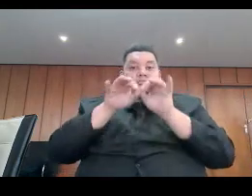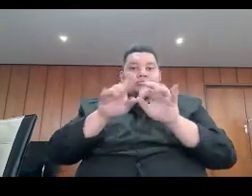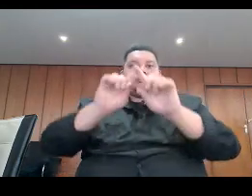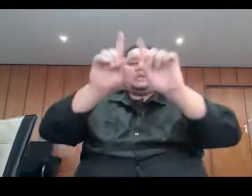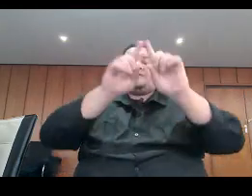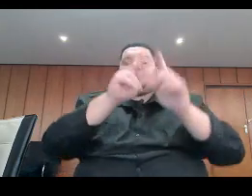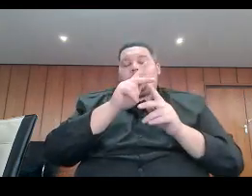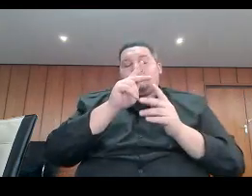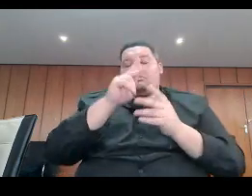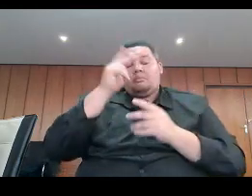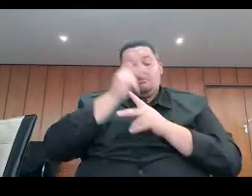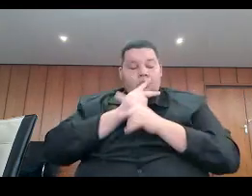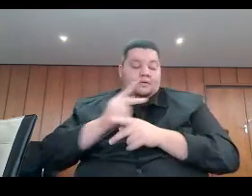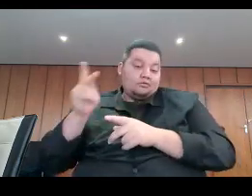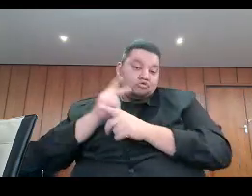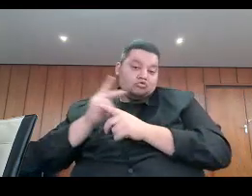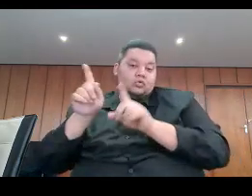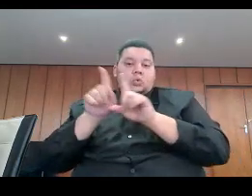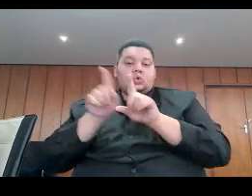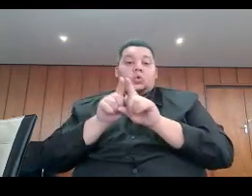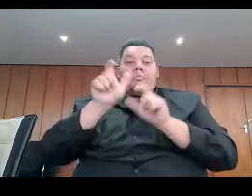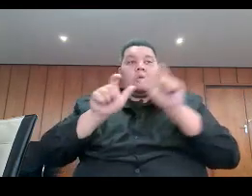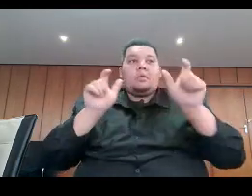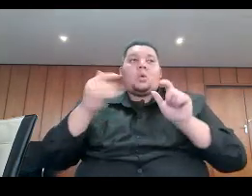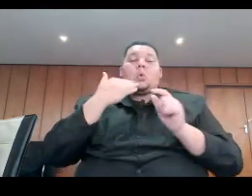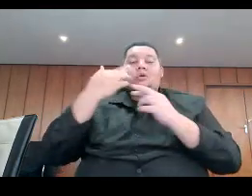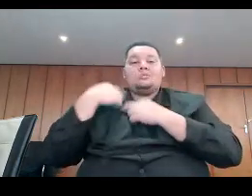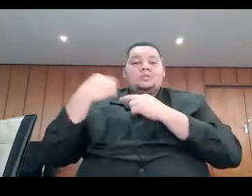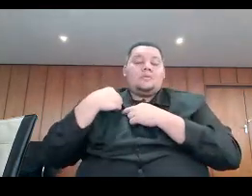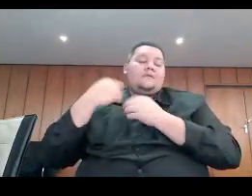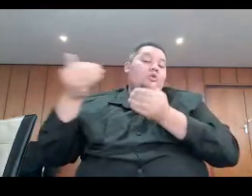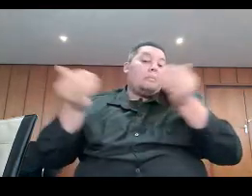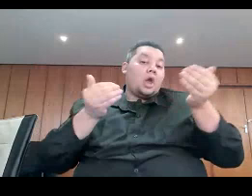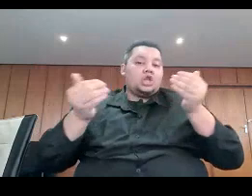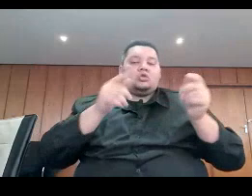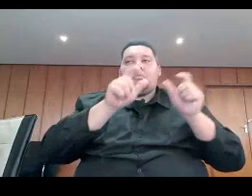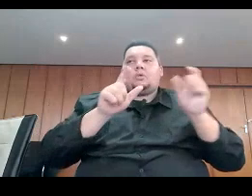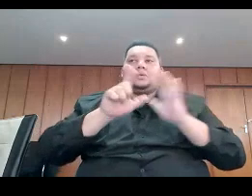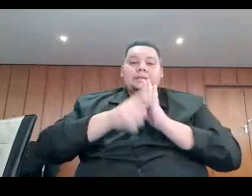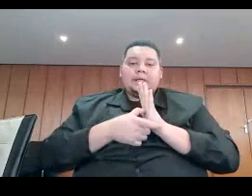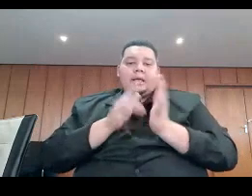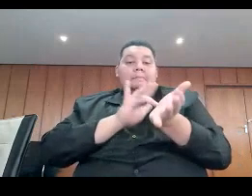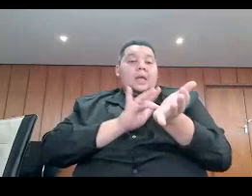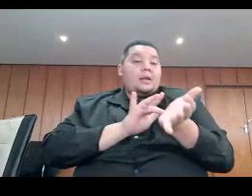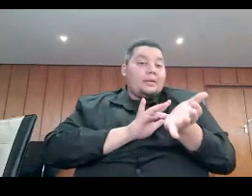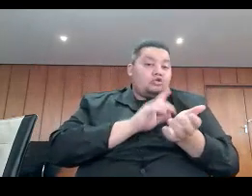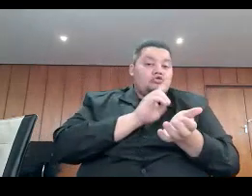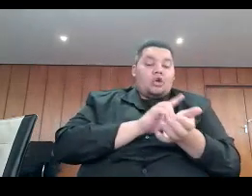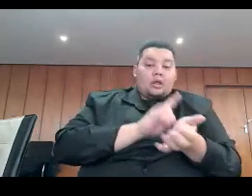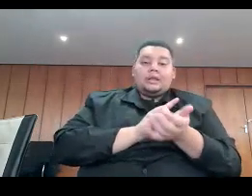professions and people responsible for the management of persons with disabilities, medical doctors, therapists,